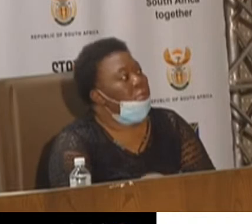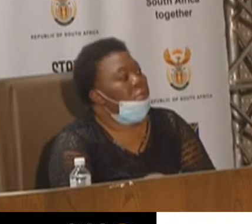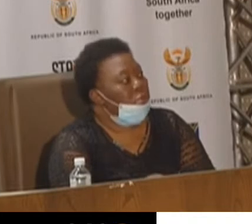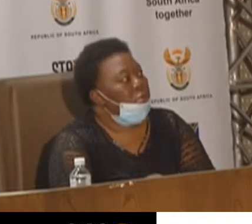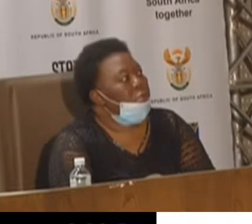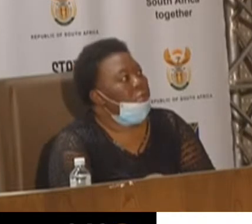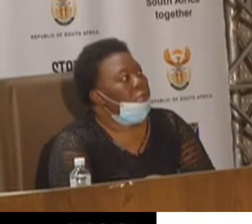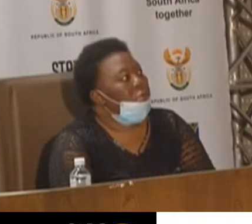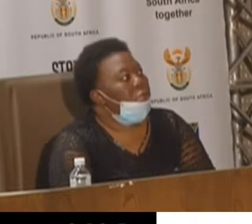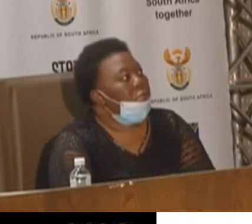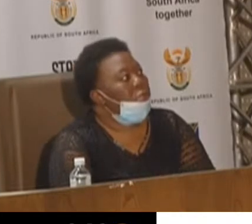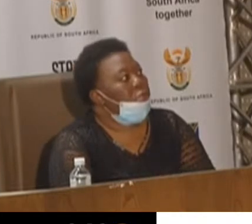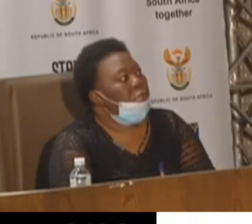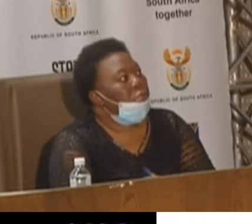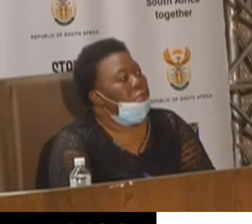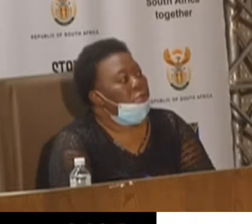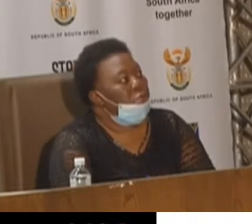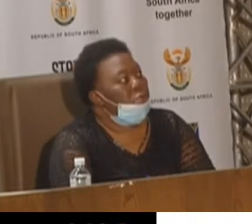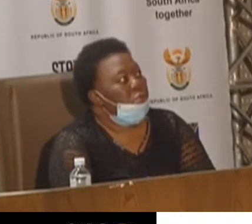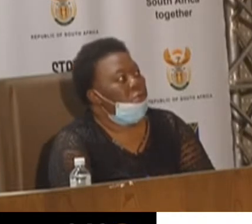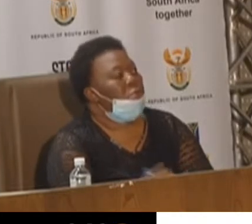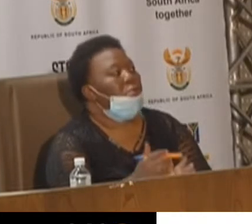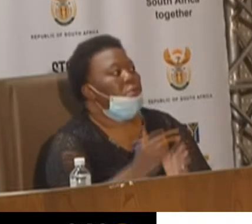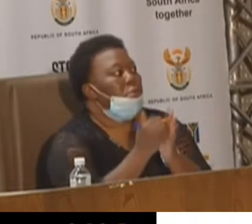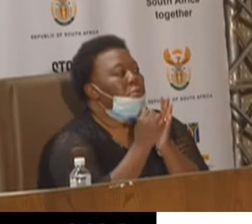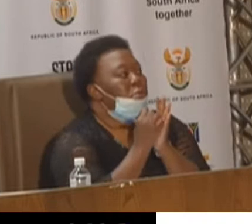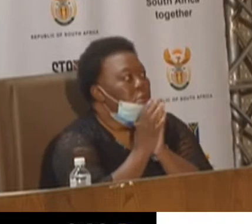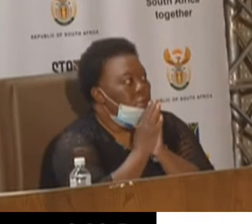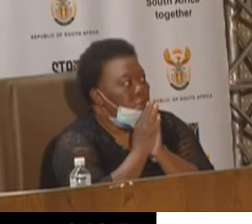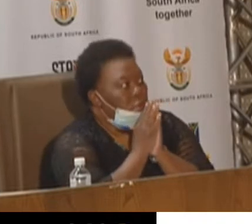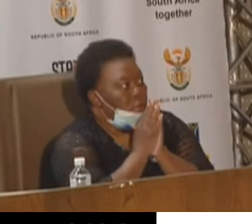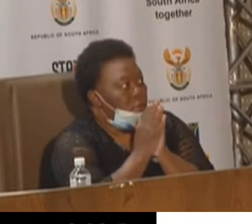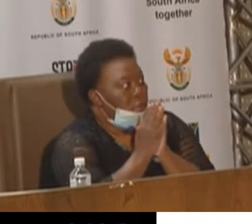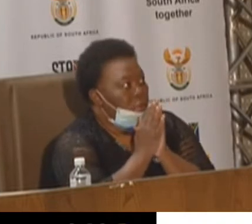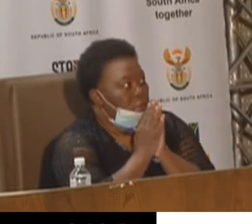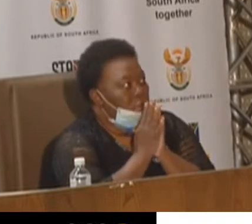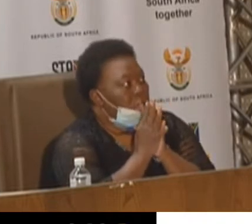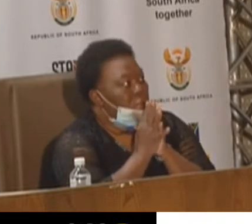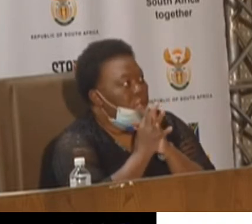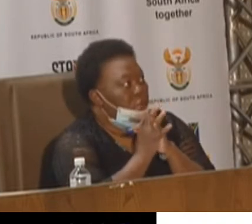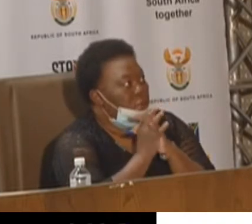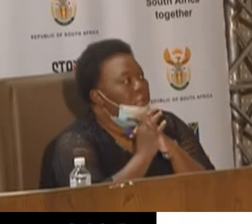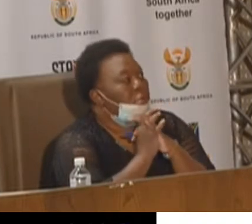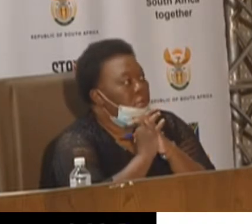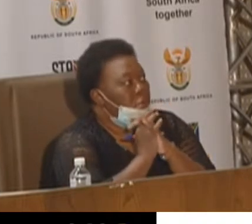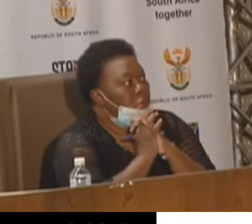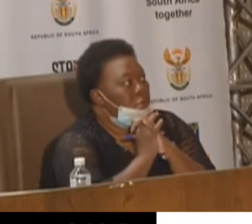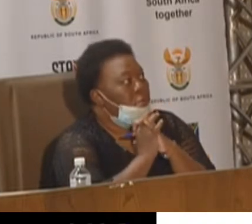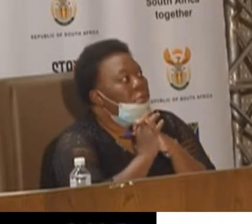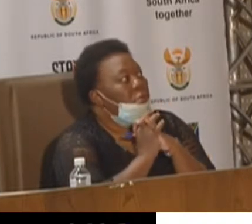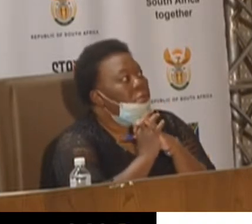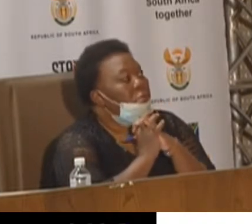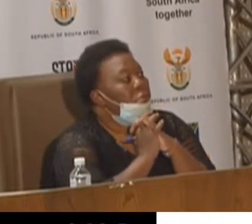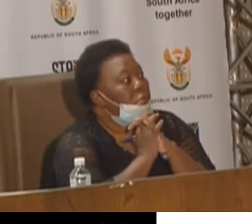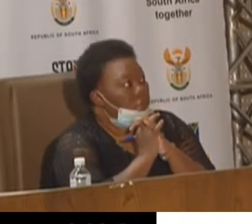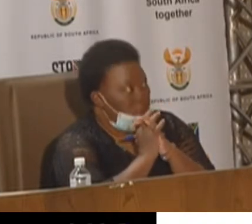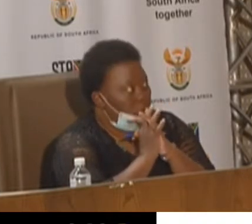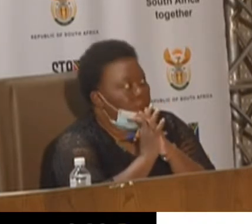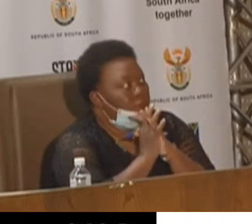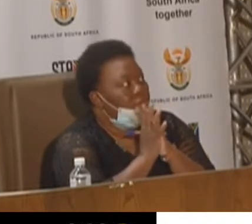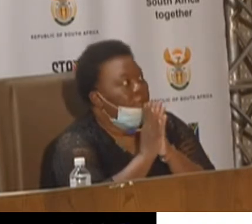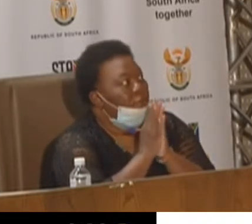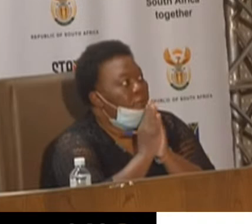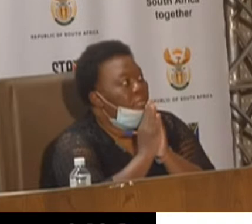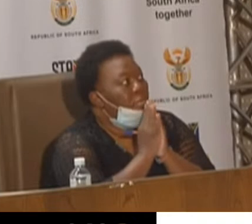the sporting community felt it was not cost effective. So we're looking towards a situation where when the state